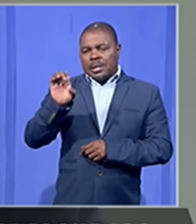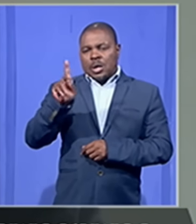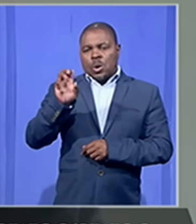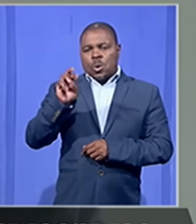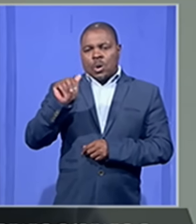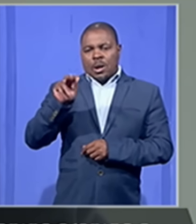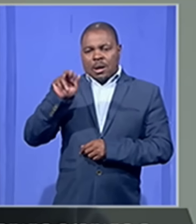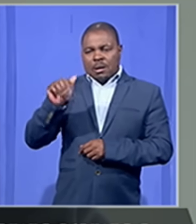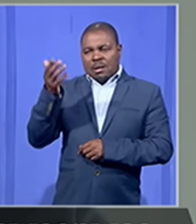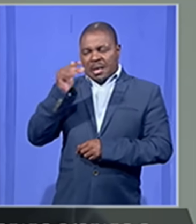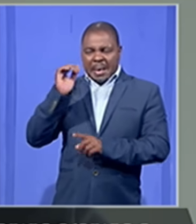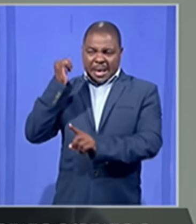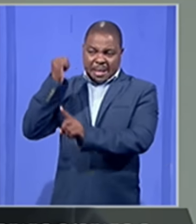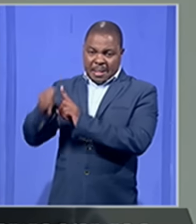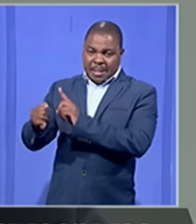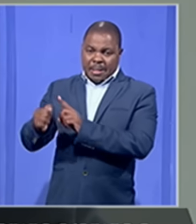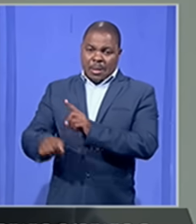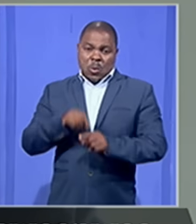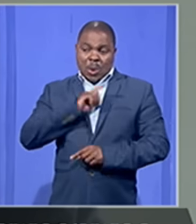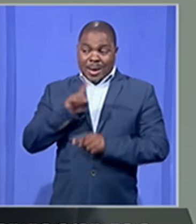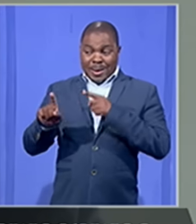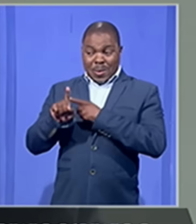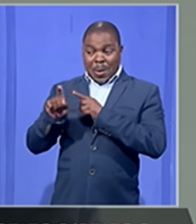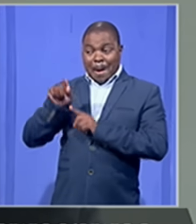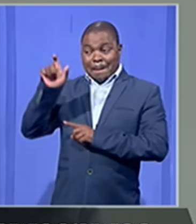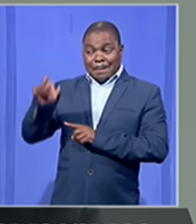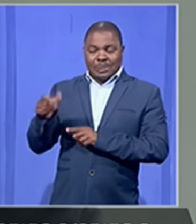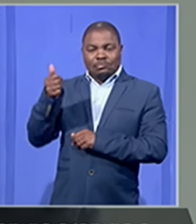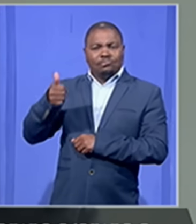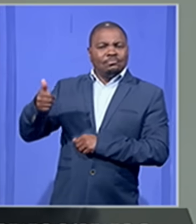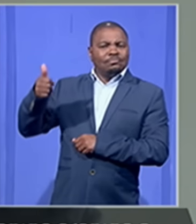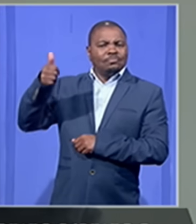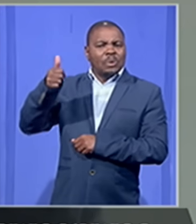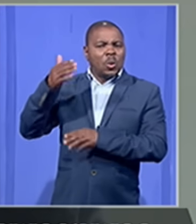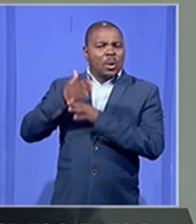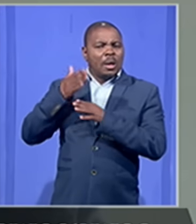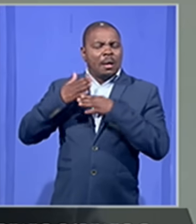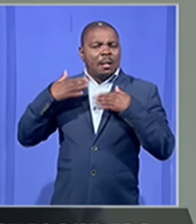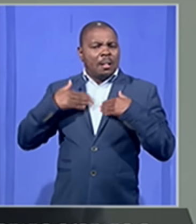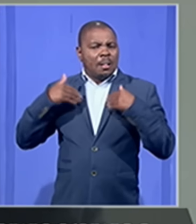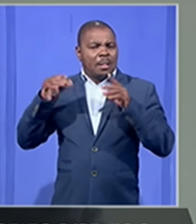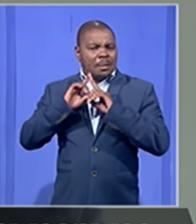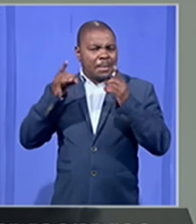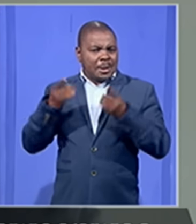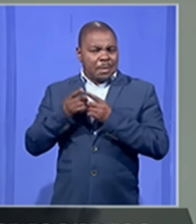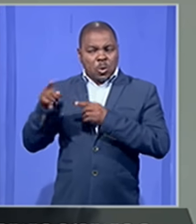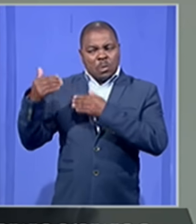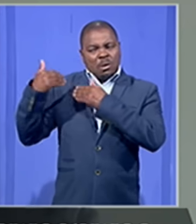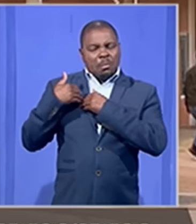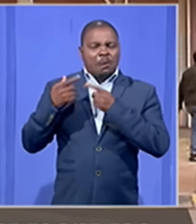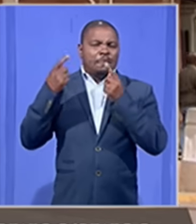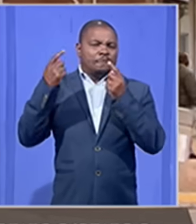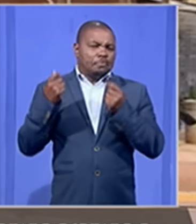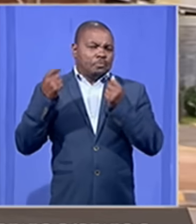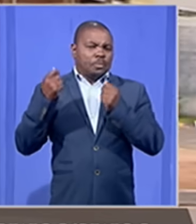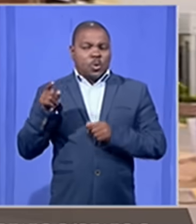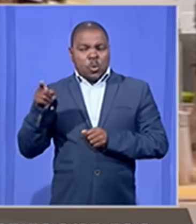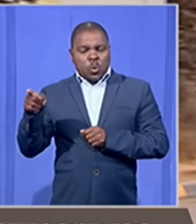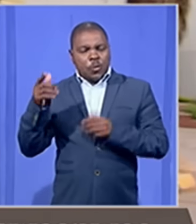time was one of the most senior people in Gauteng Health Department, responsible for finances, who